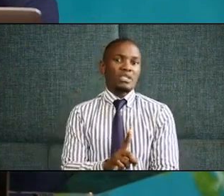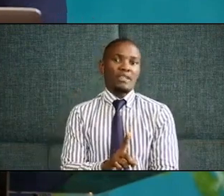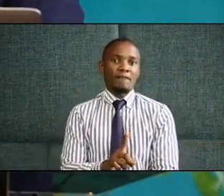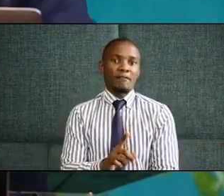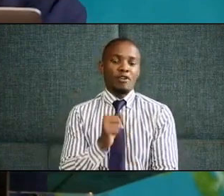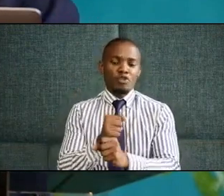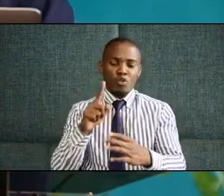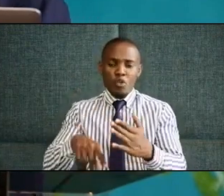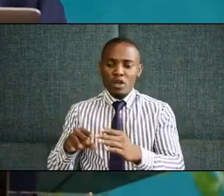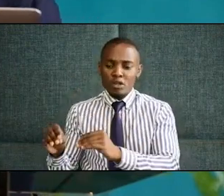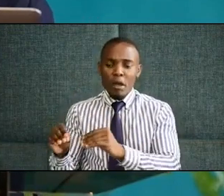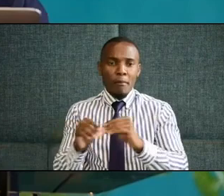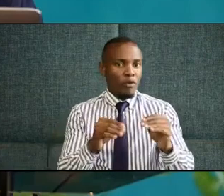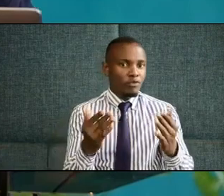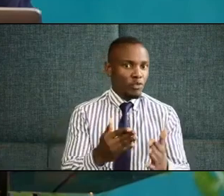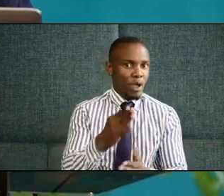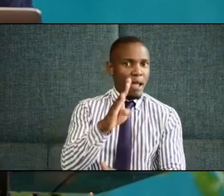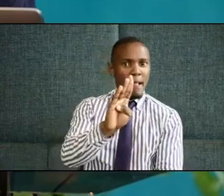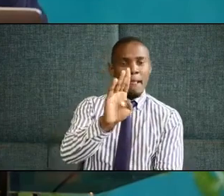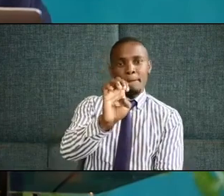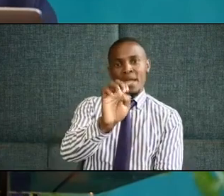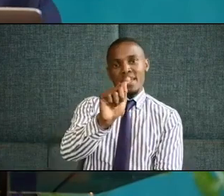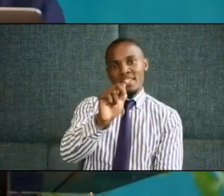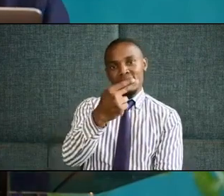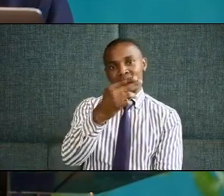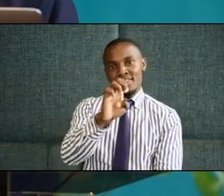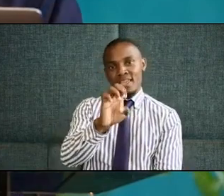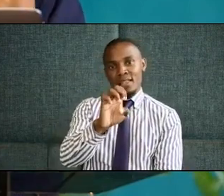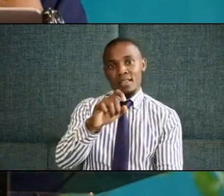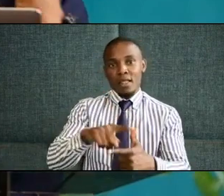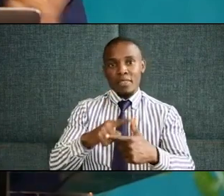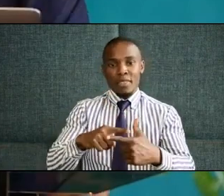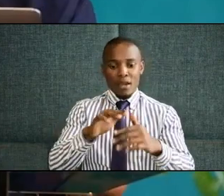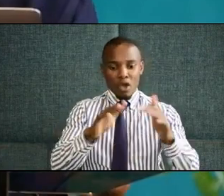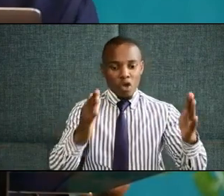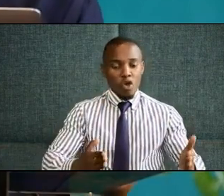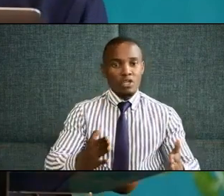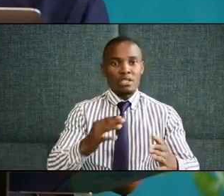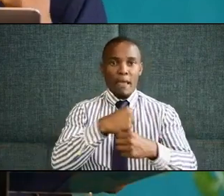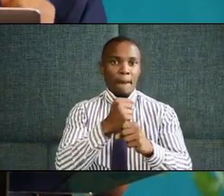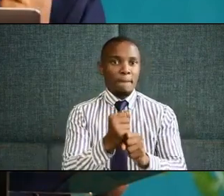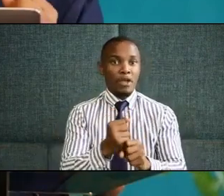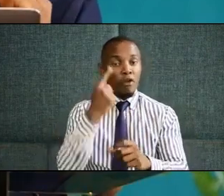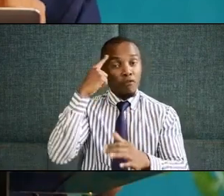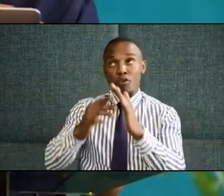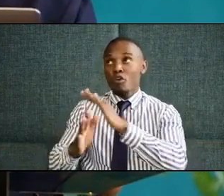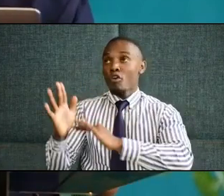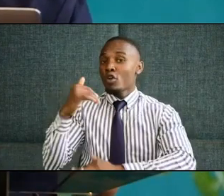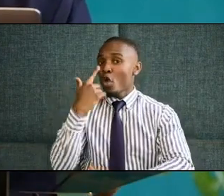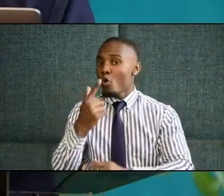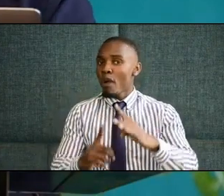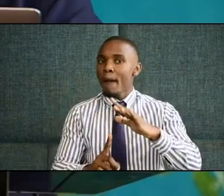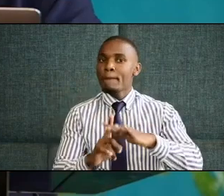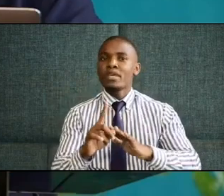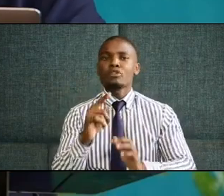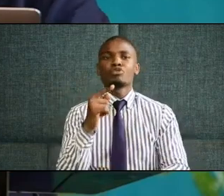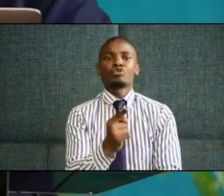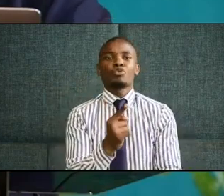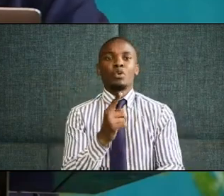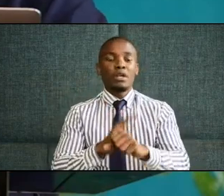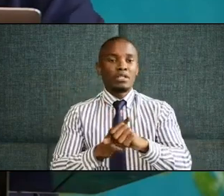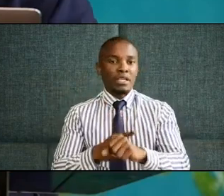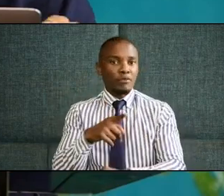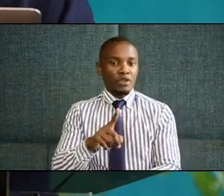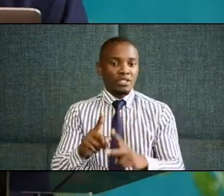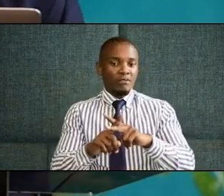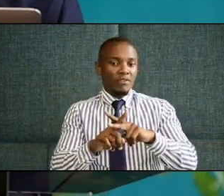go to Bethel and make an altar there to God who appeared to you when